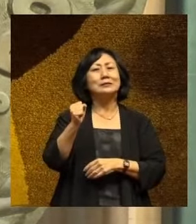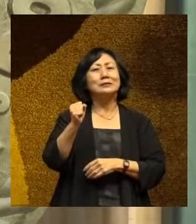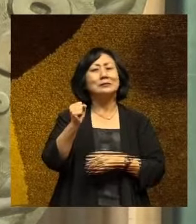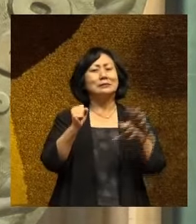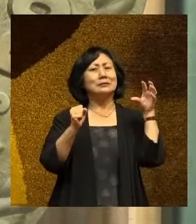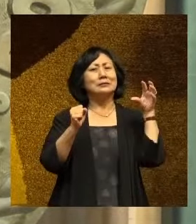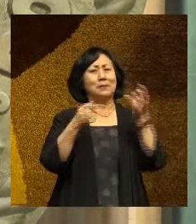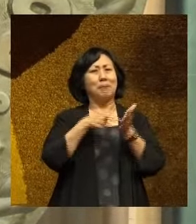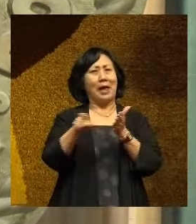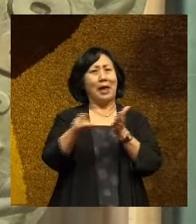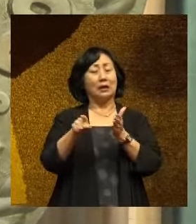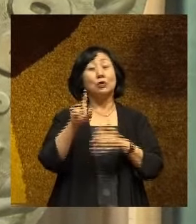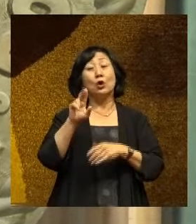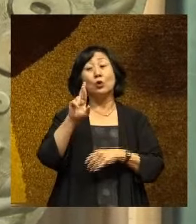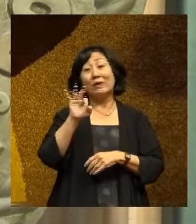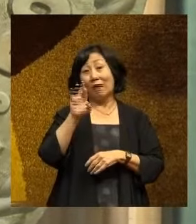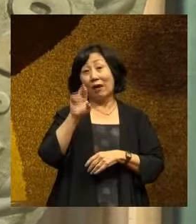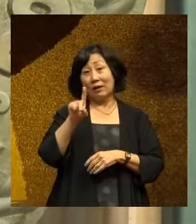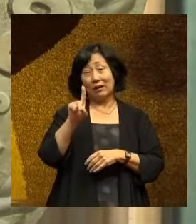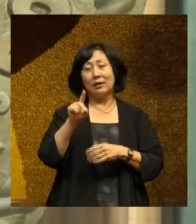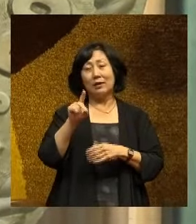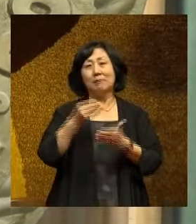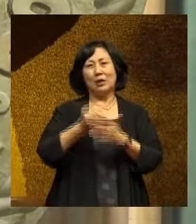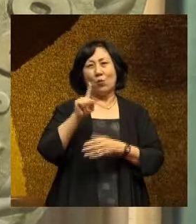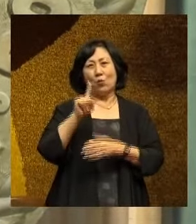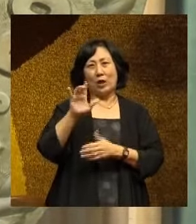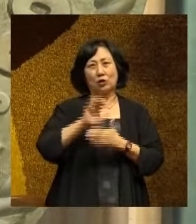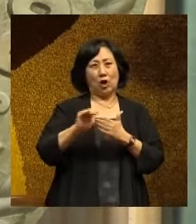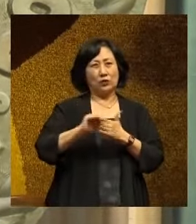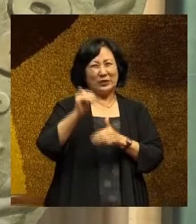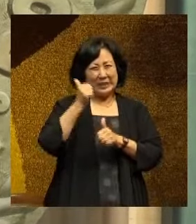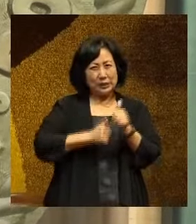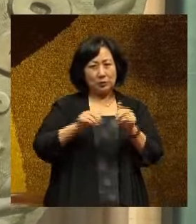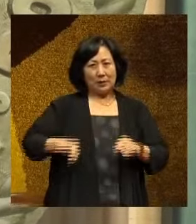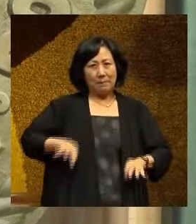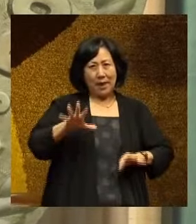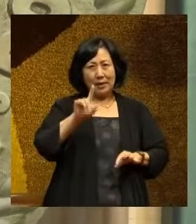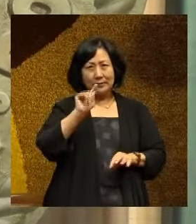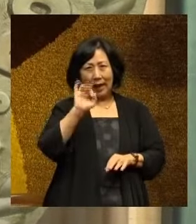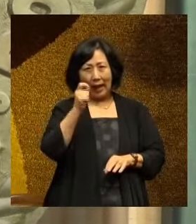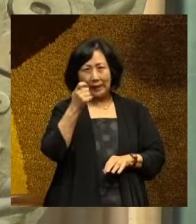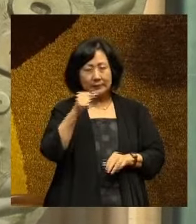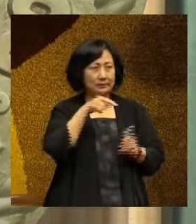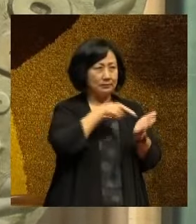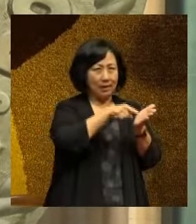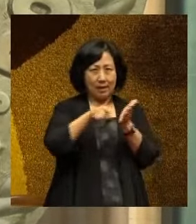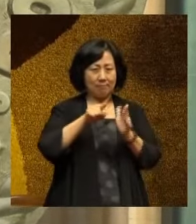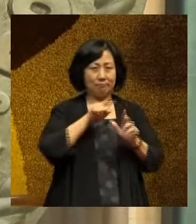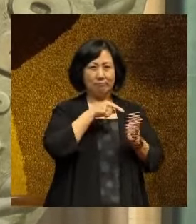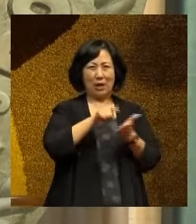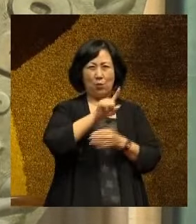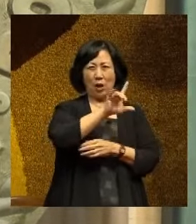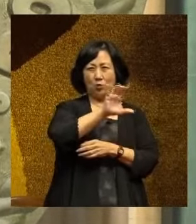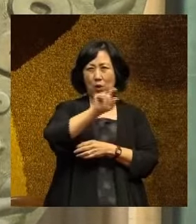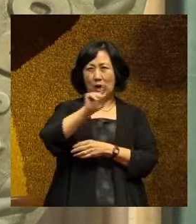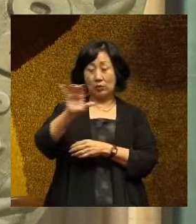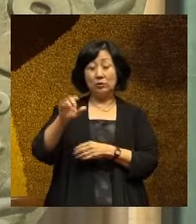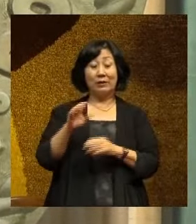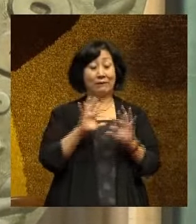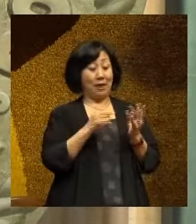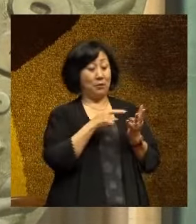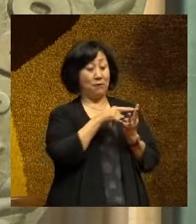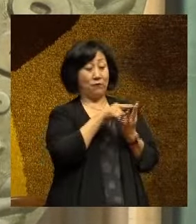of $100 for every taxpayer and for each dependent. For a family of 4, that means an